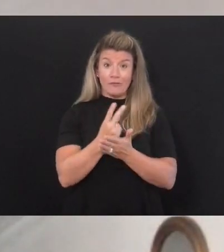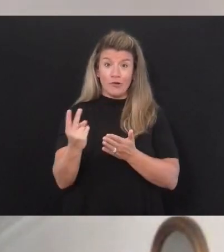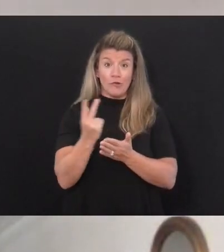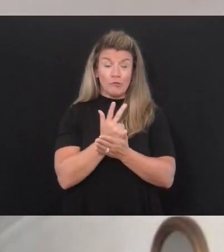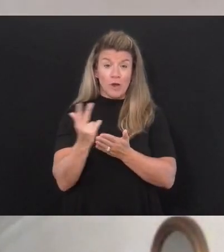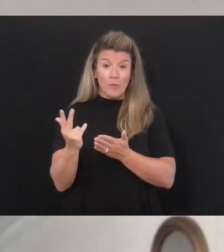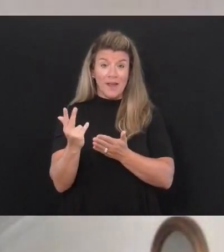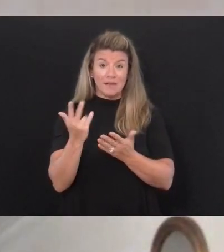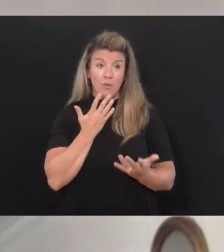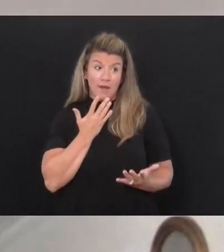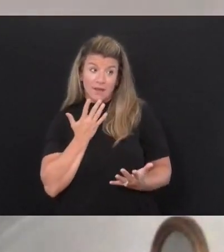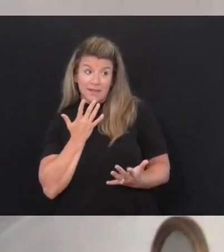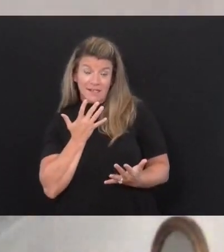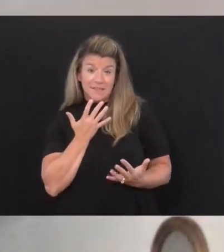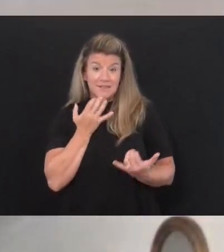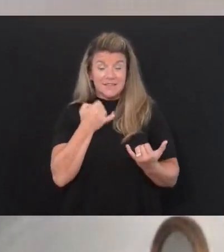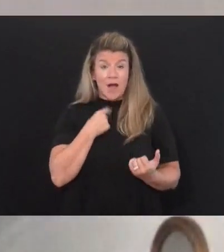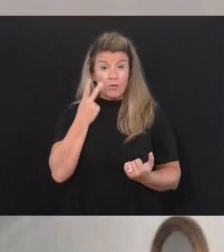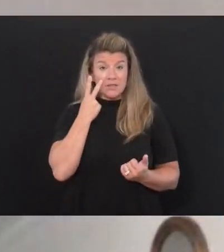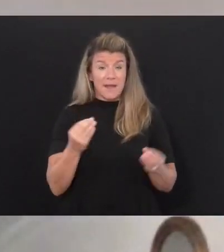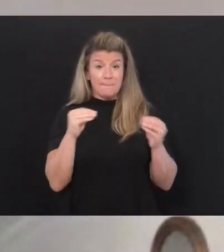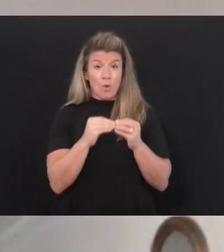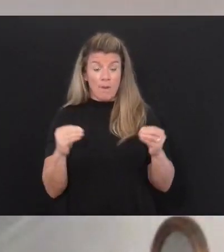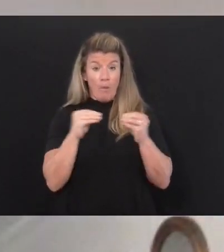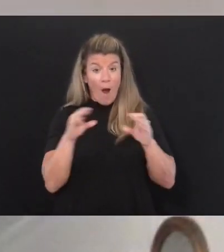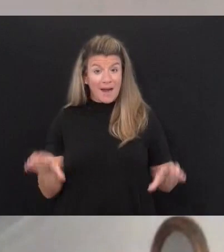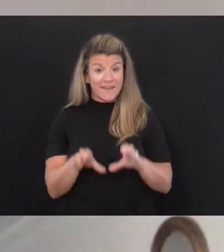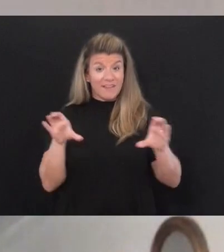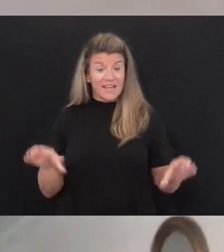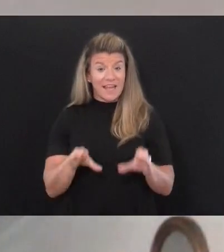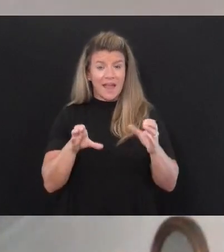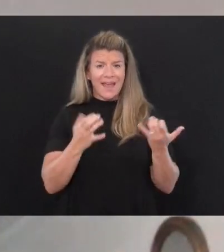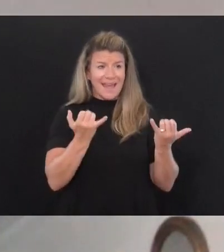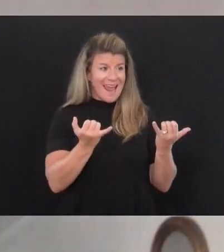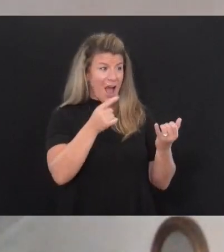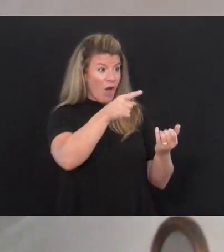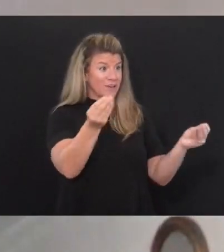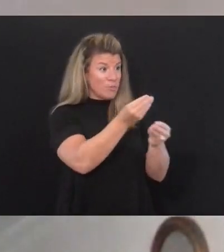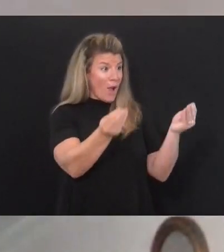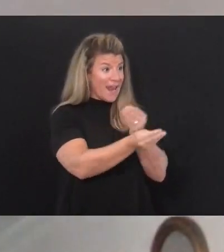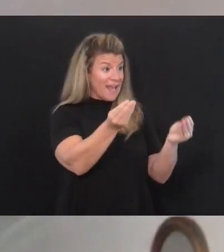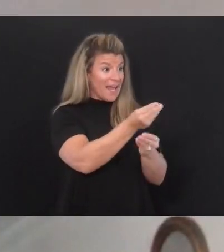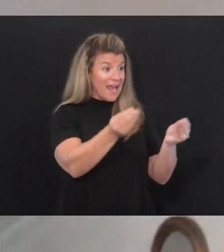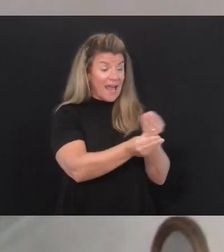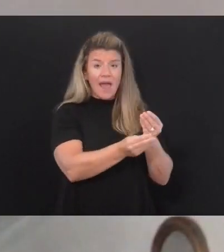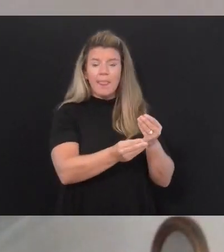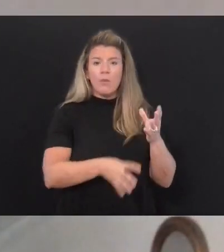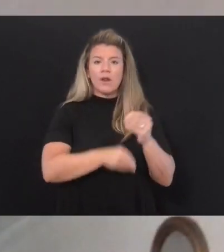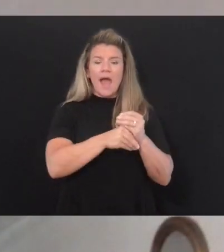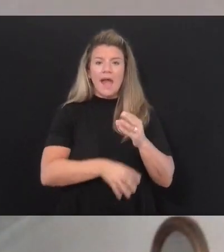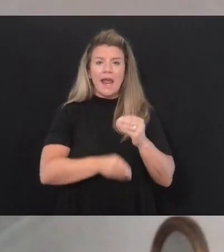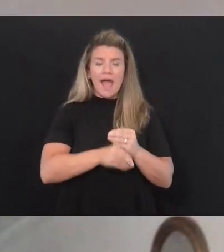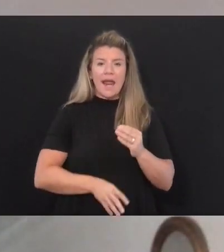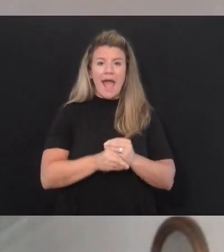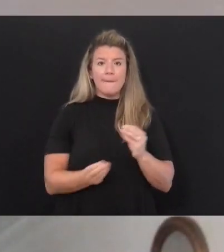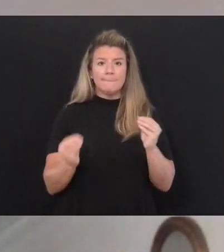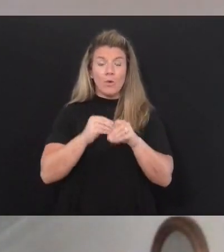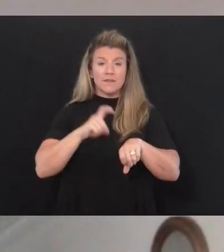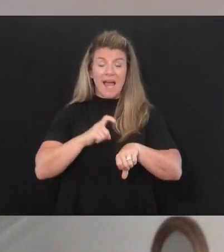few days, next Wednesday is the 15th of July. The dreaded